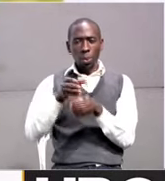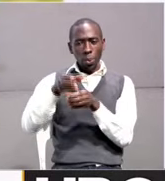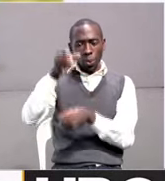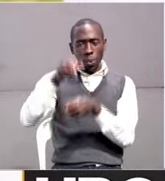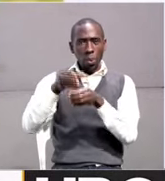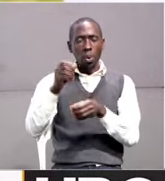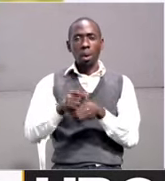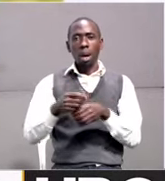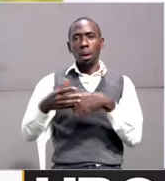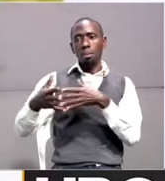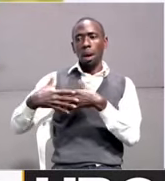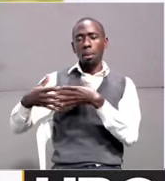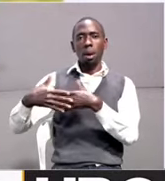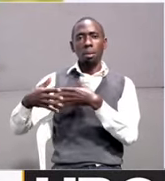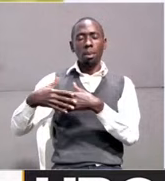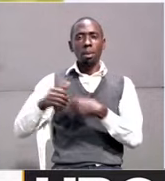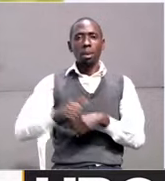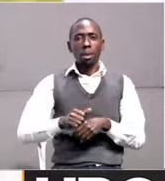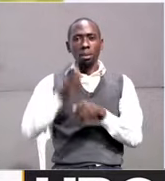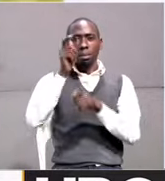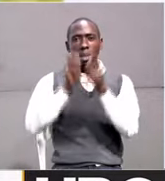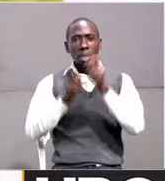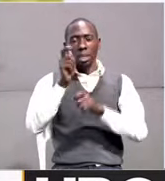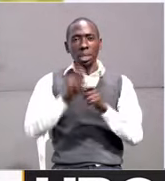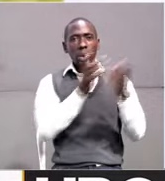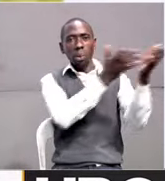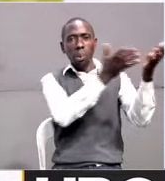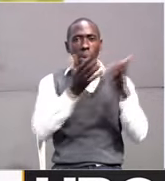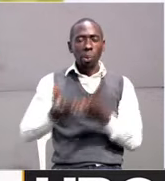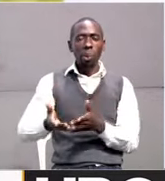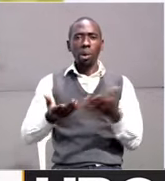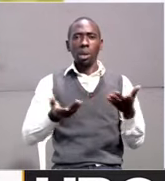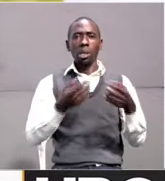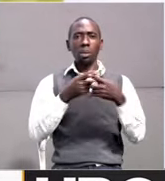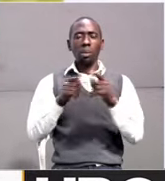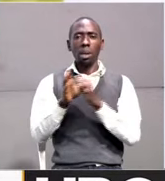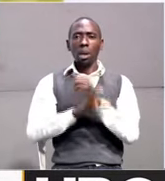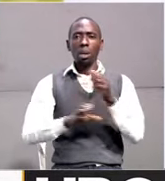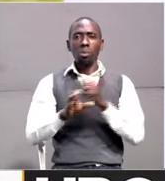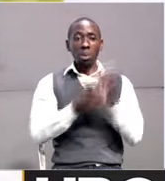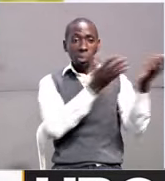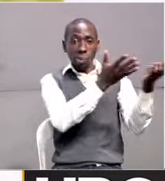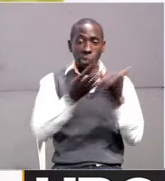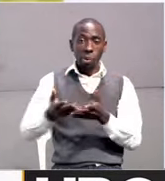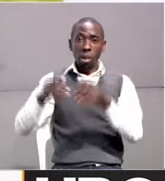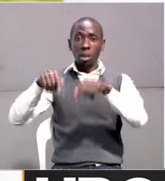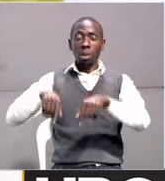milk from Switzerland, from I don't know where, in Ntungamo.